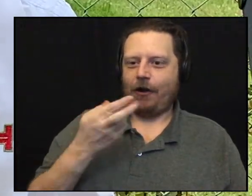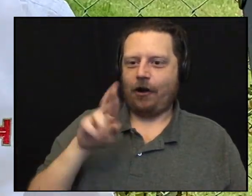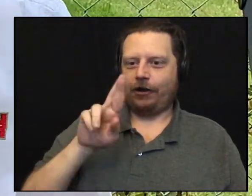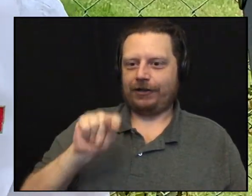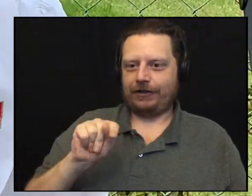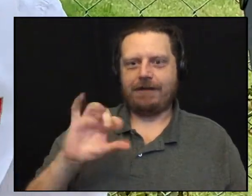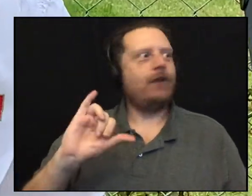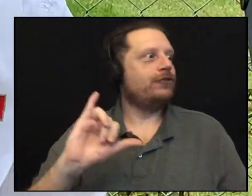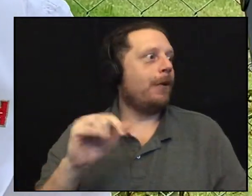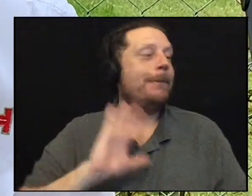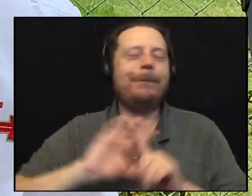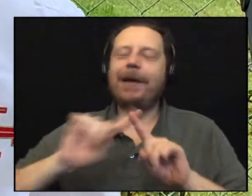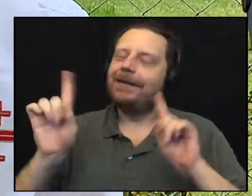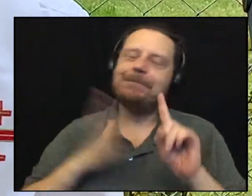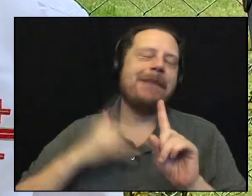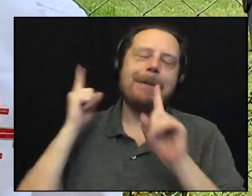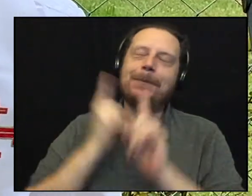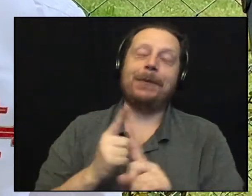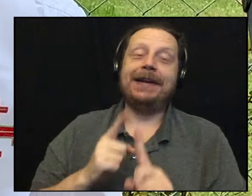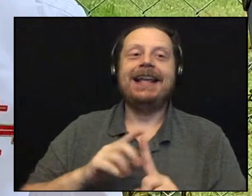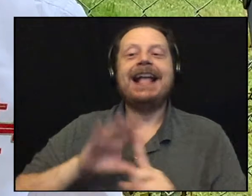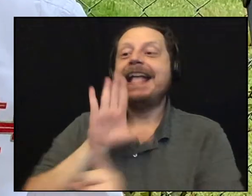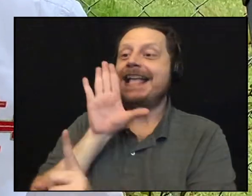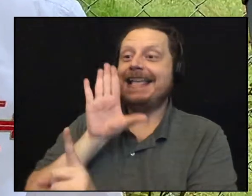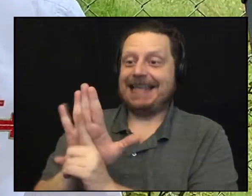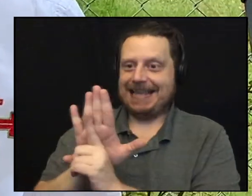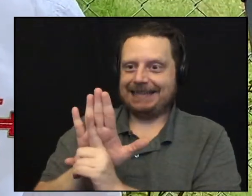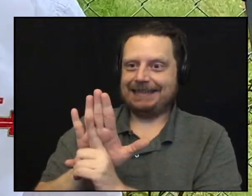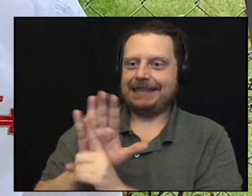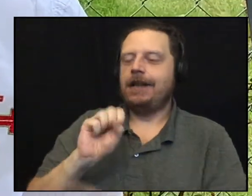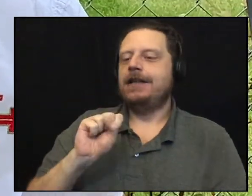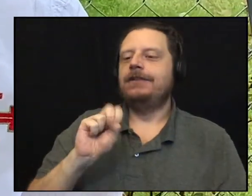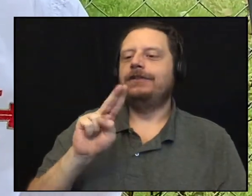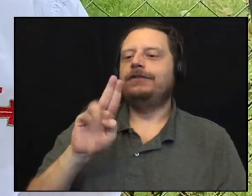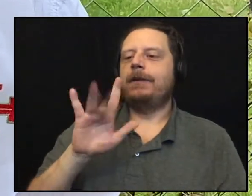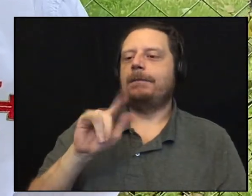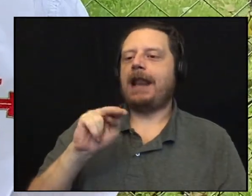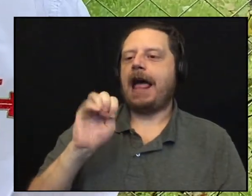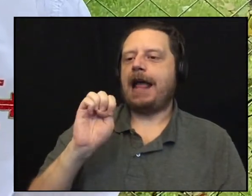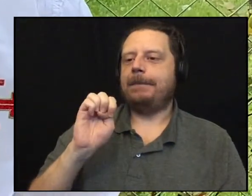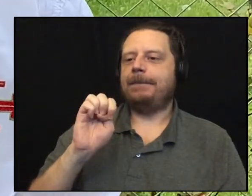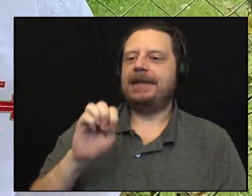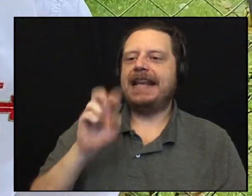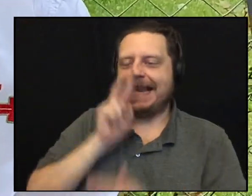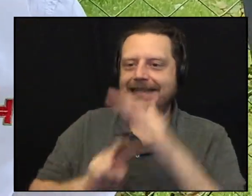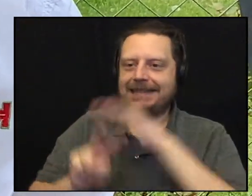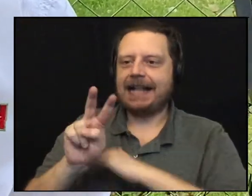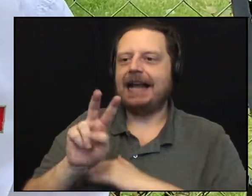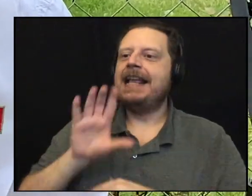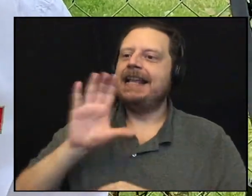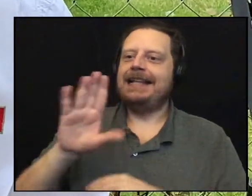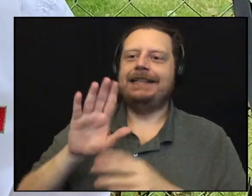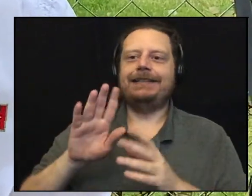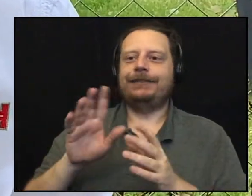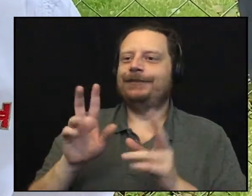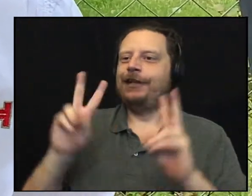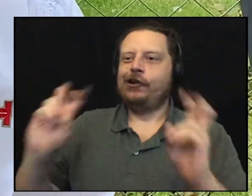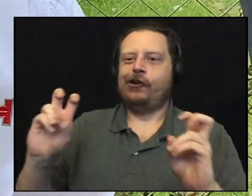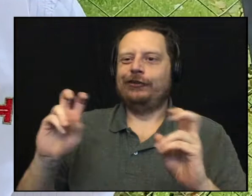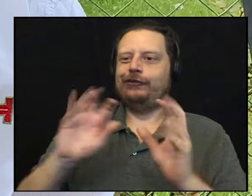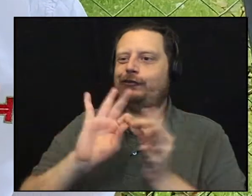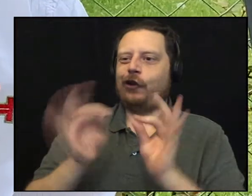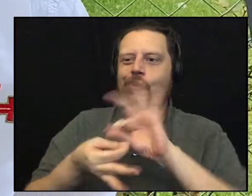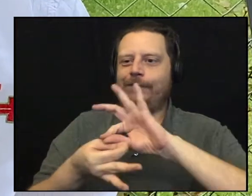But my point is that his sublime insights and his turn of phrase, the way